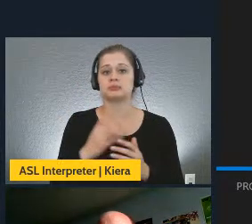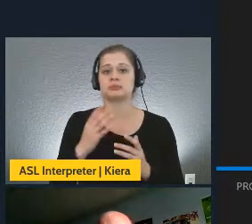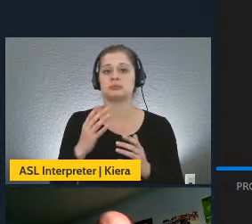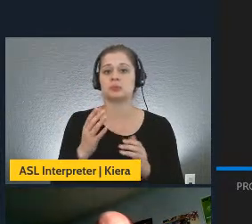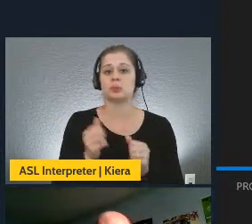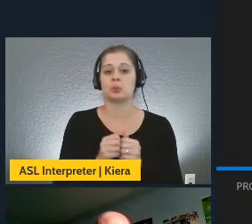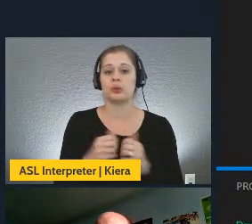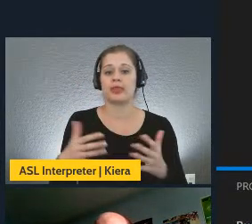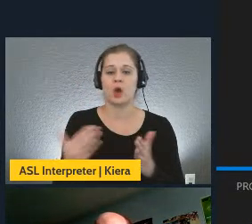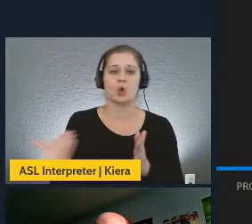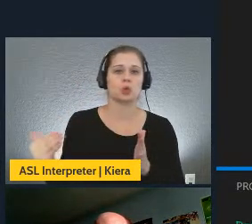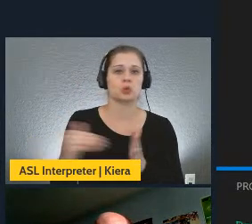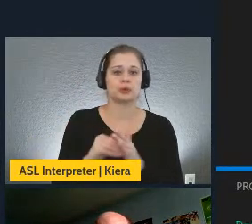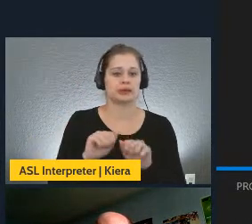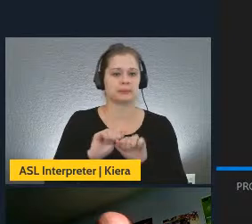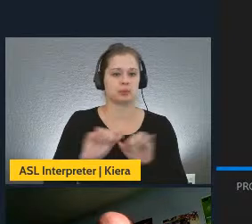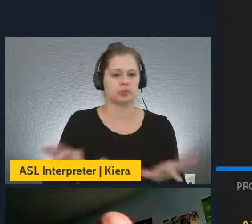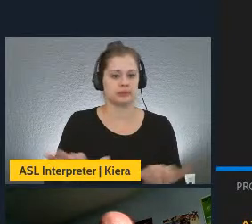redeployment.